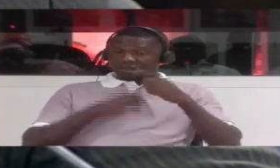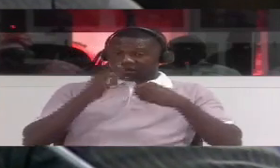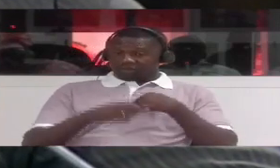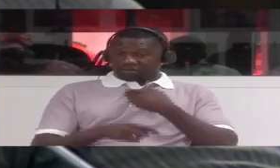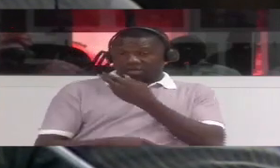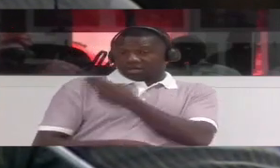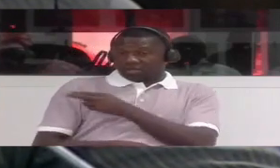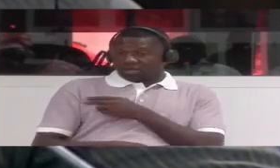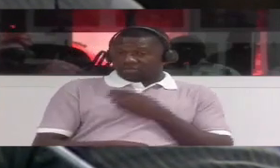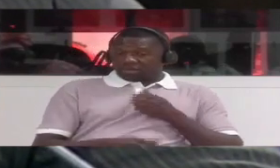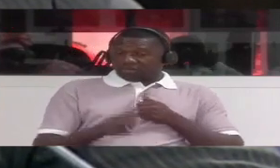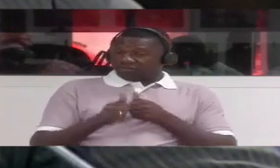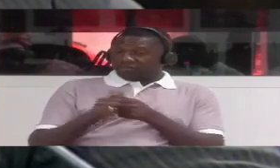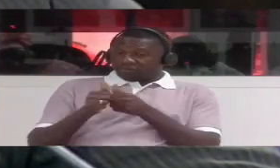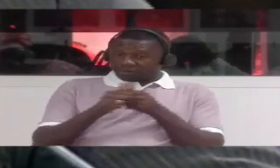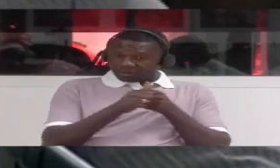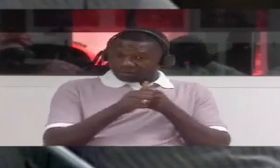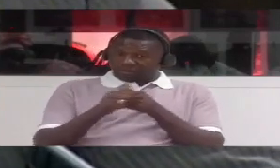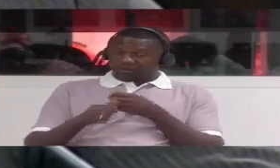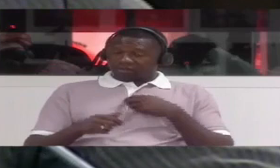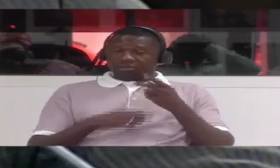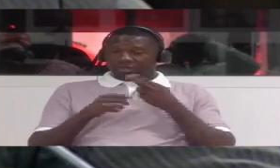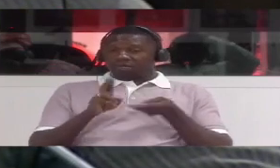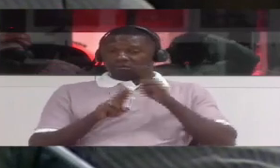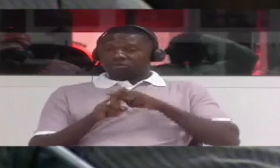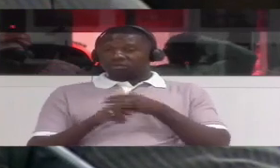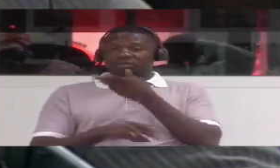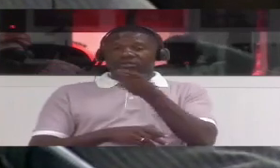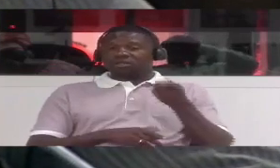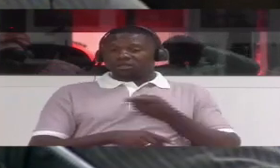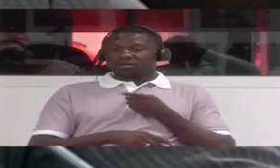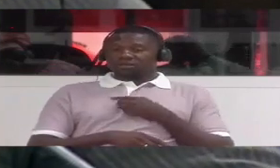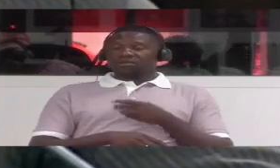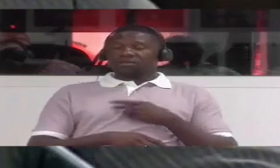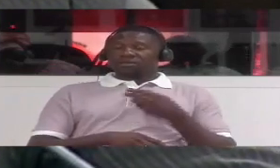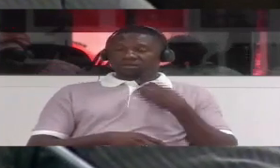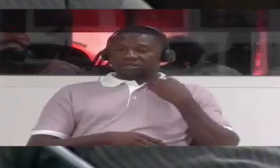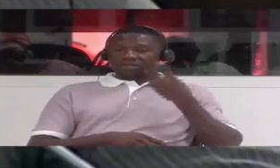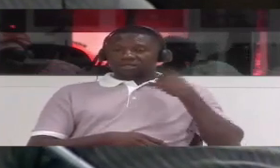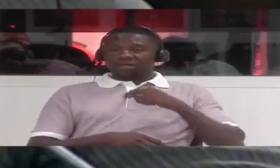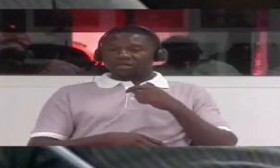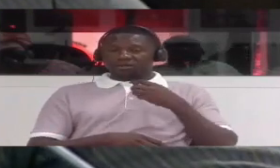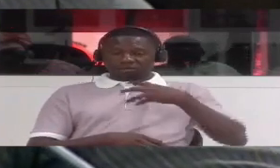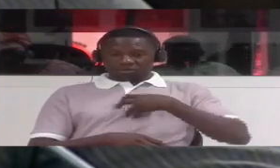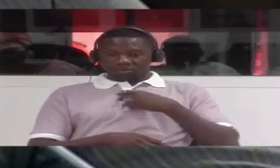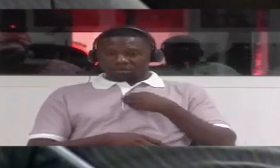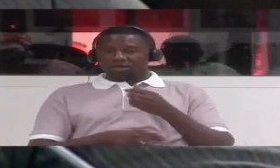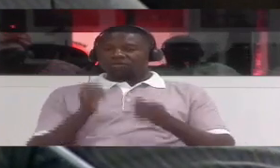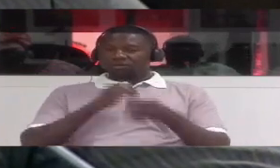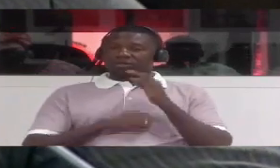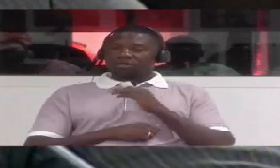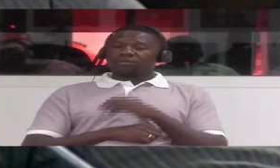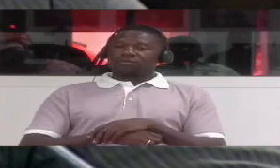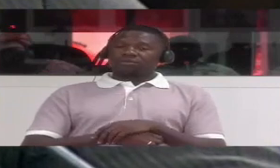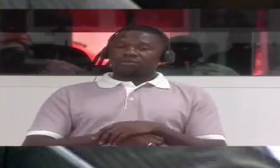after my release. You know, after my release, I was reporting there until they told me that if I was needed, I would come, I would be called. I was following